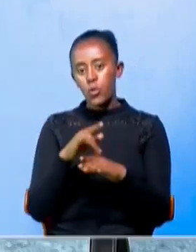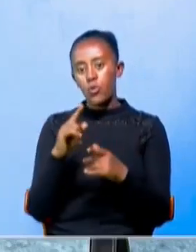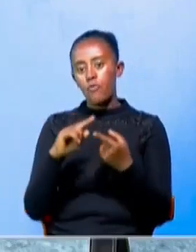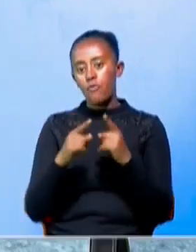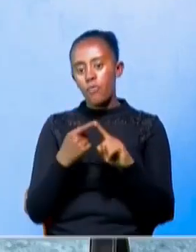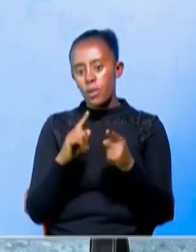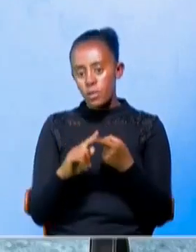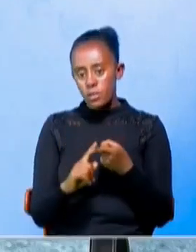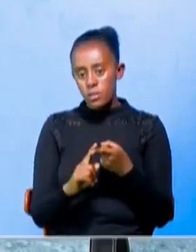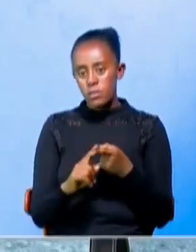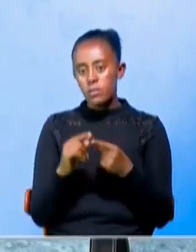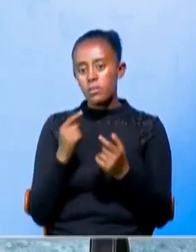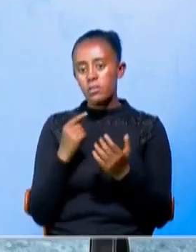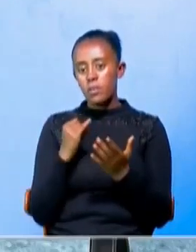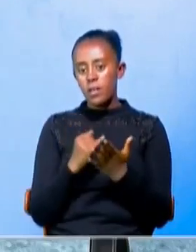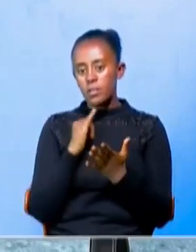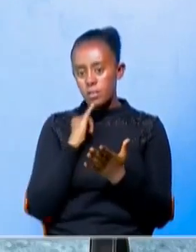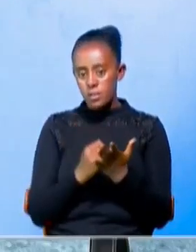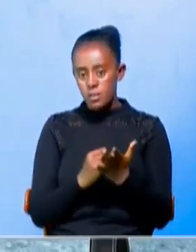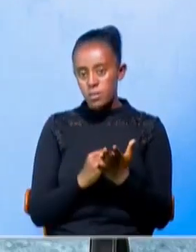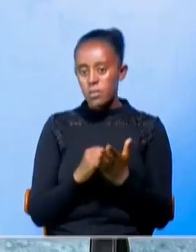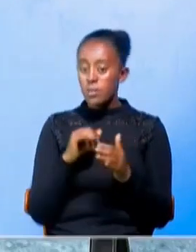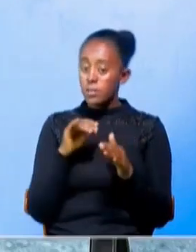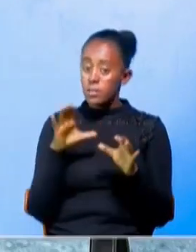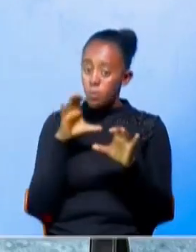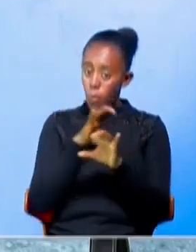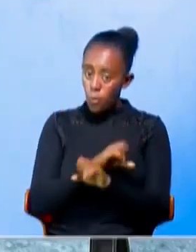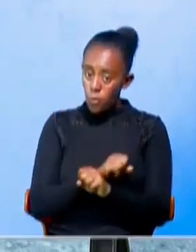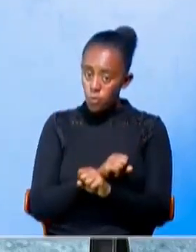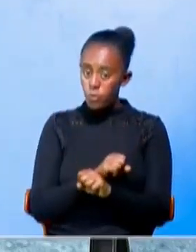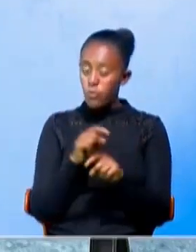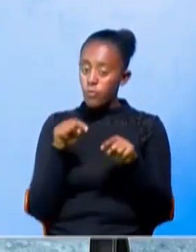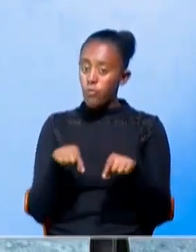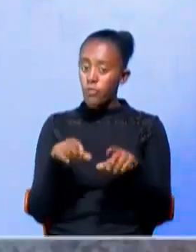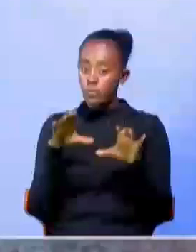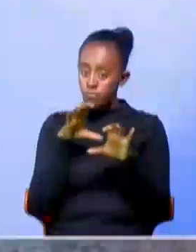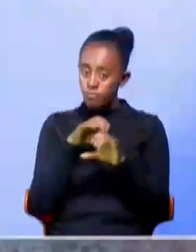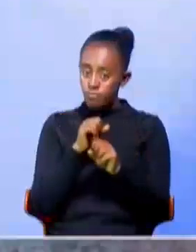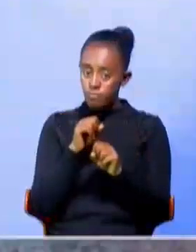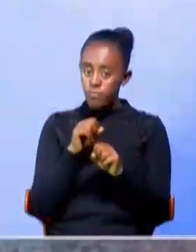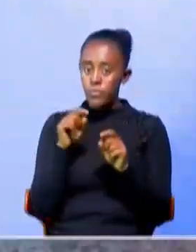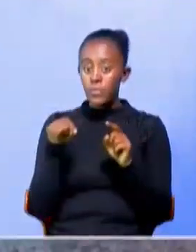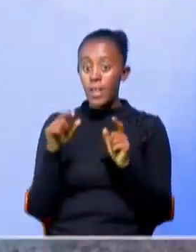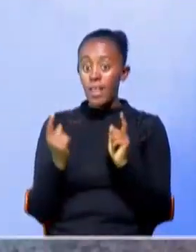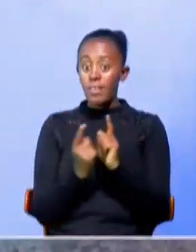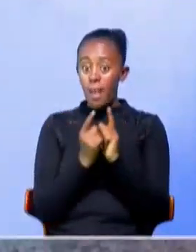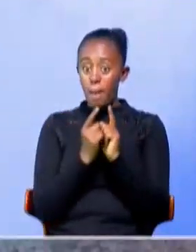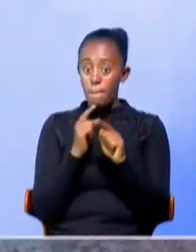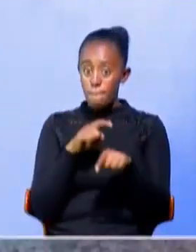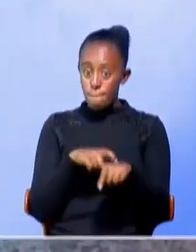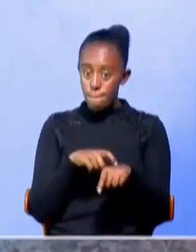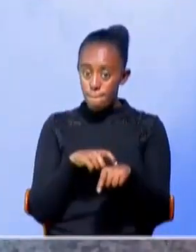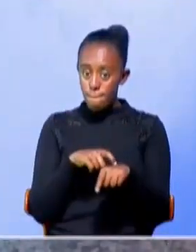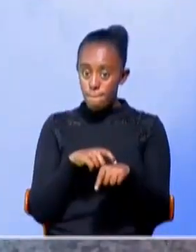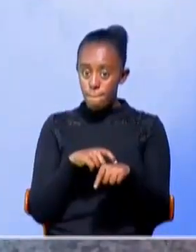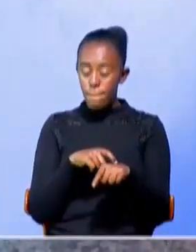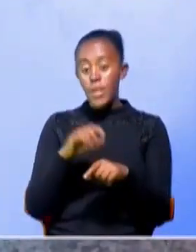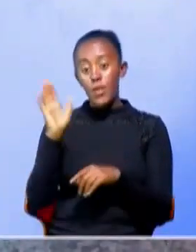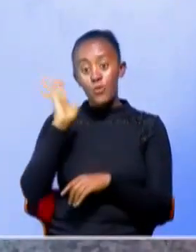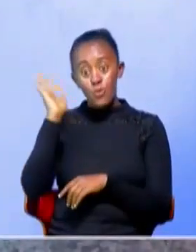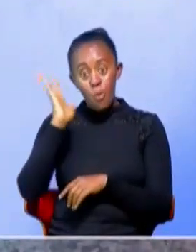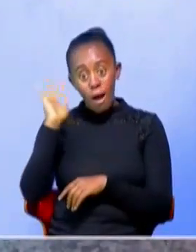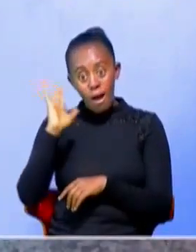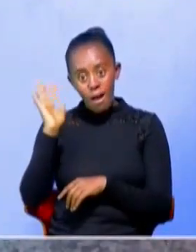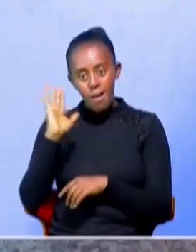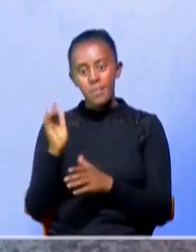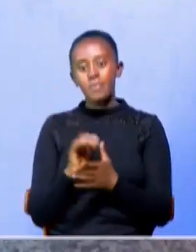friends. That's it. That's all our students that we have for today. Till we meet next time, goodbye